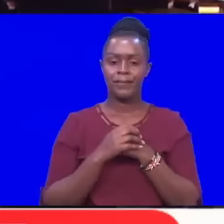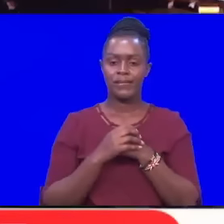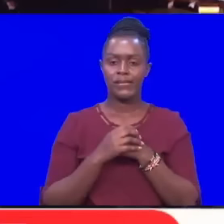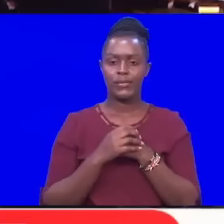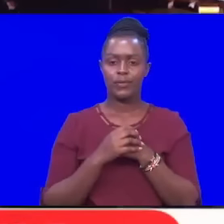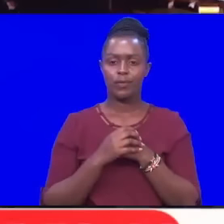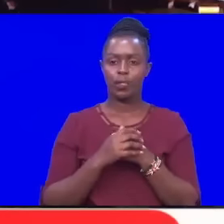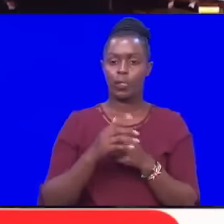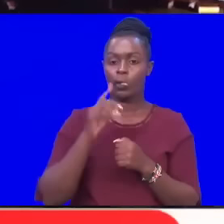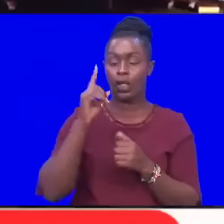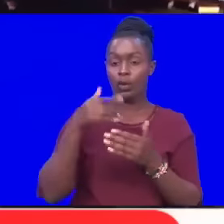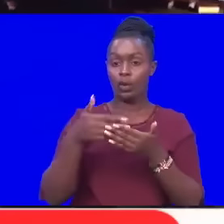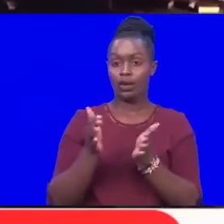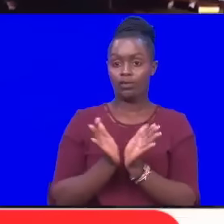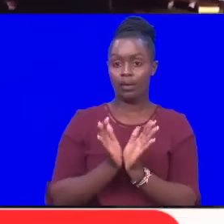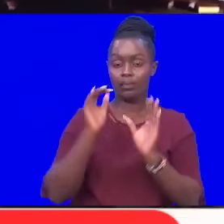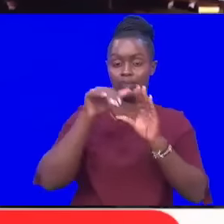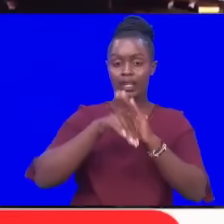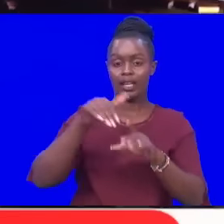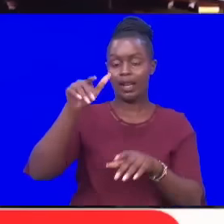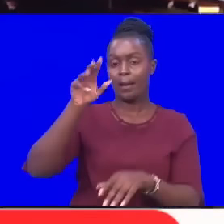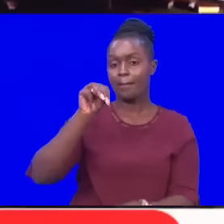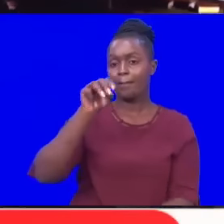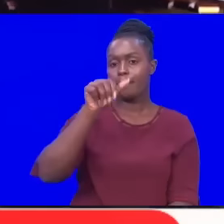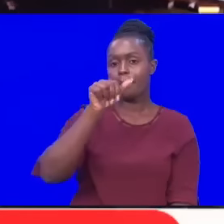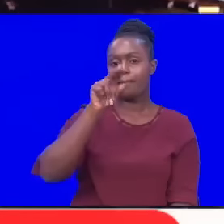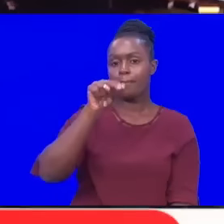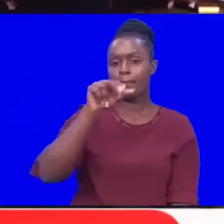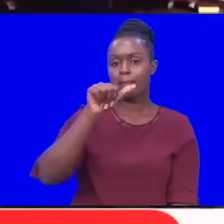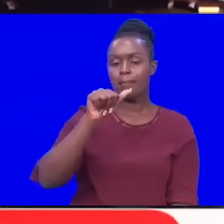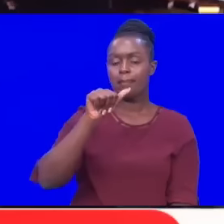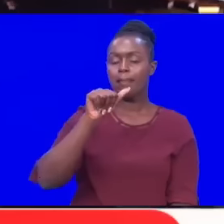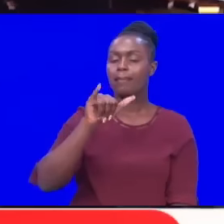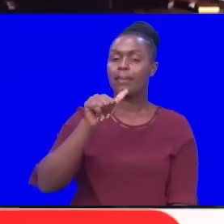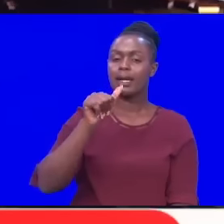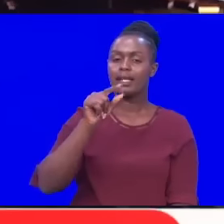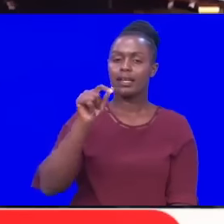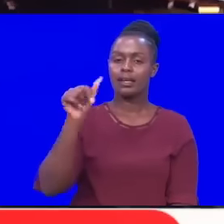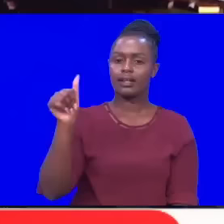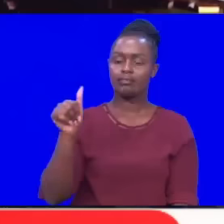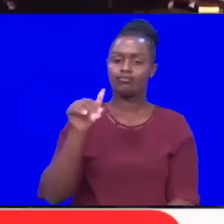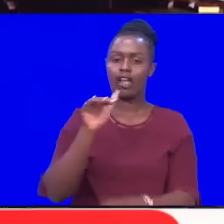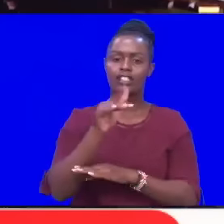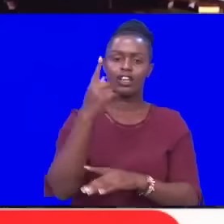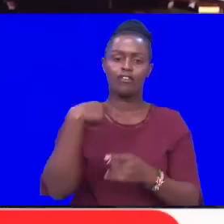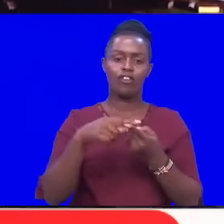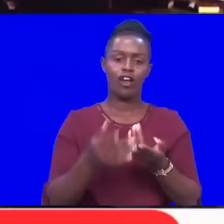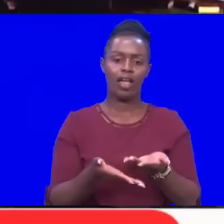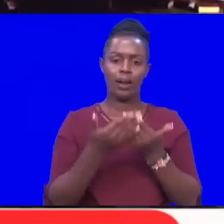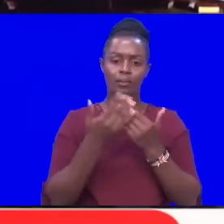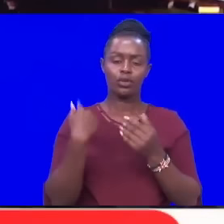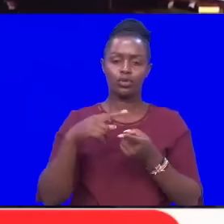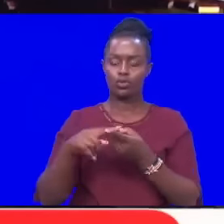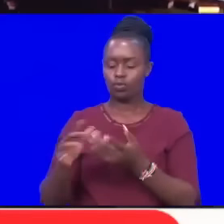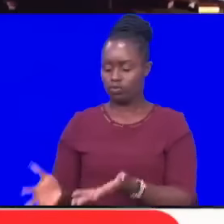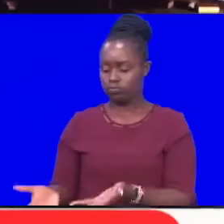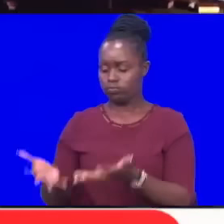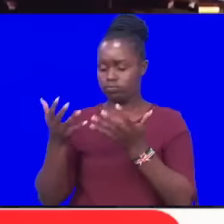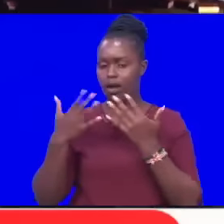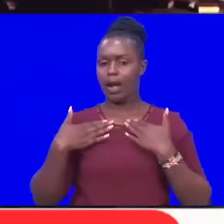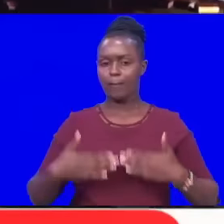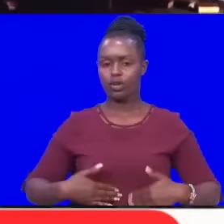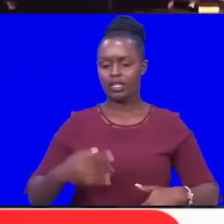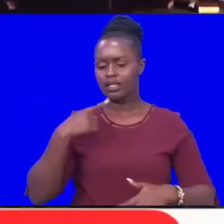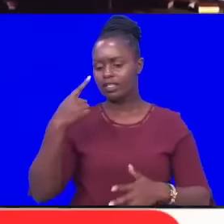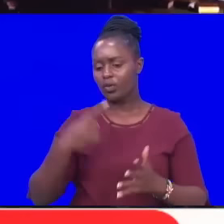Now, a family in Kimangaru village in Manyata constituency, Embu County, is calling for help to exhume a body which they claim may not be